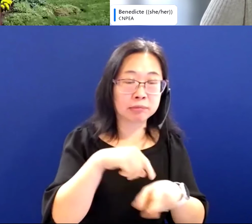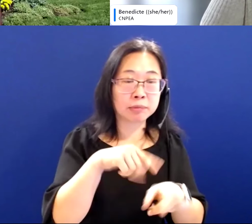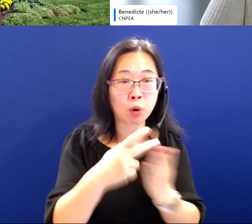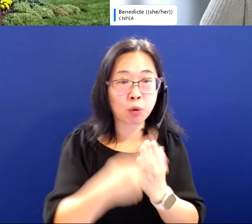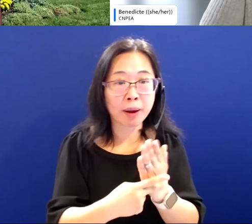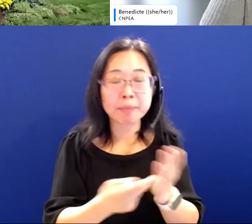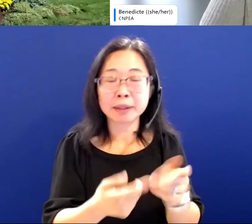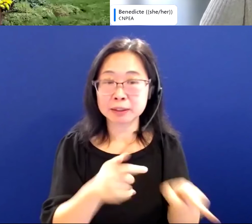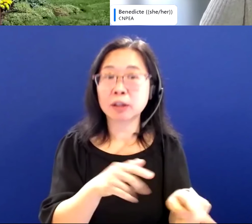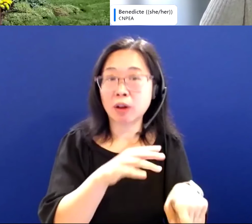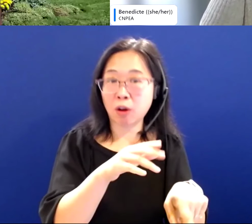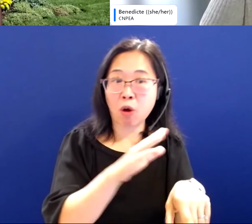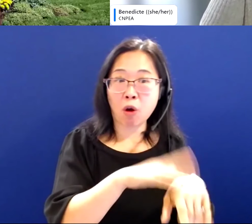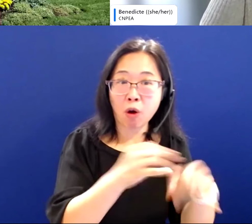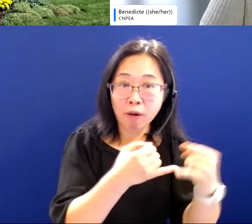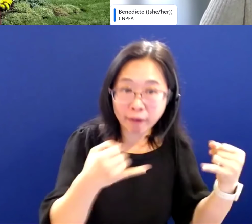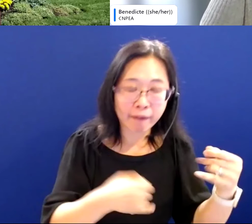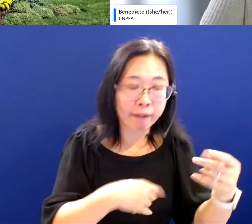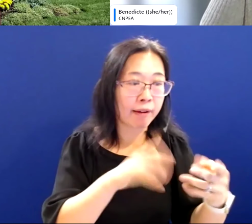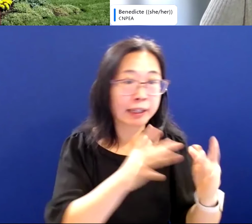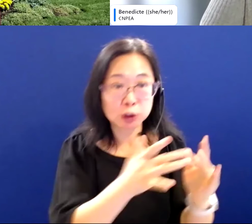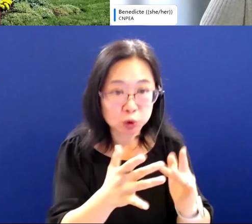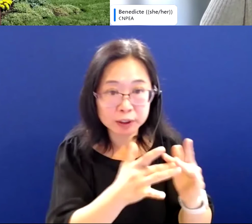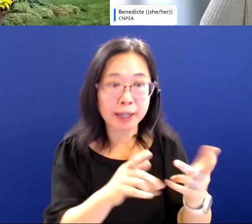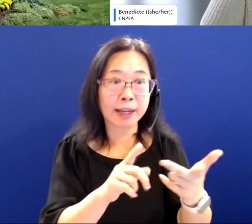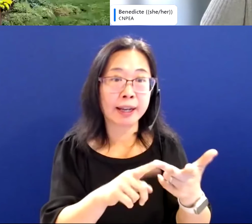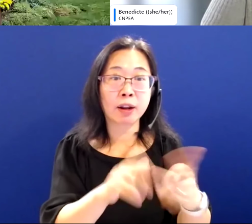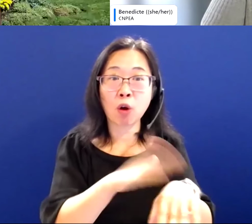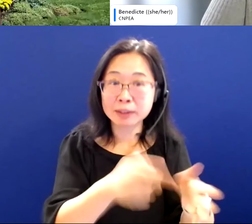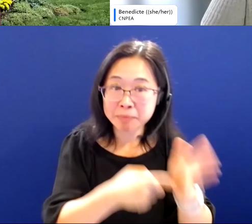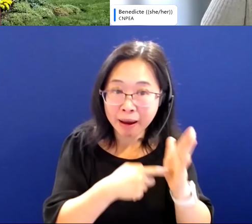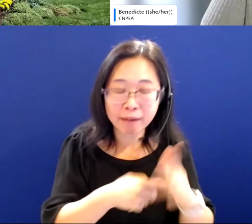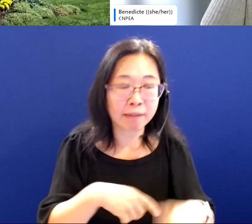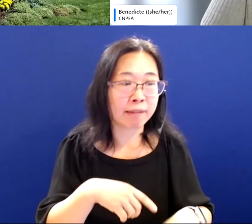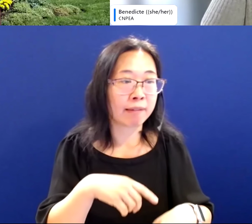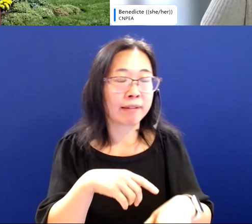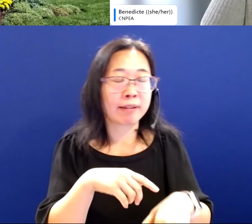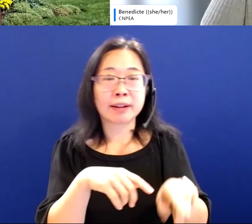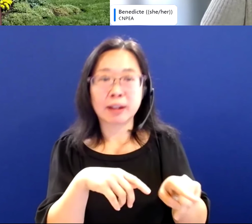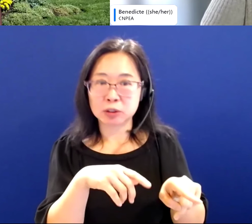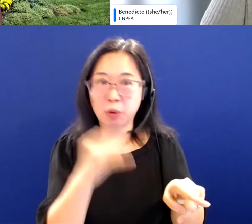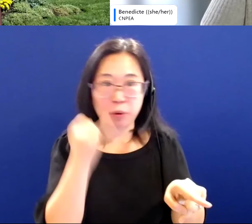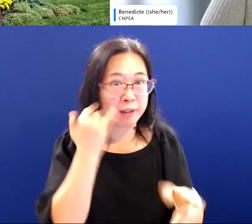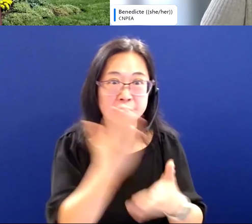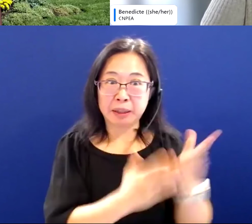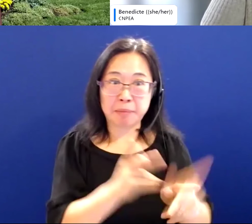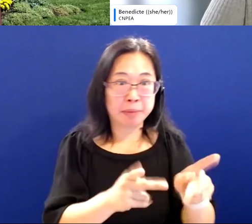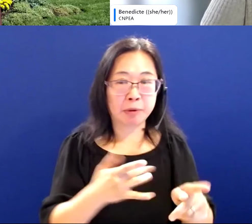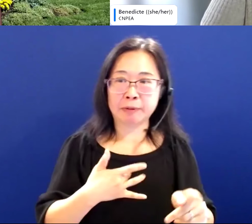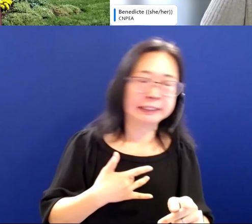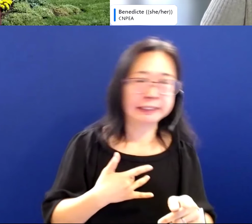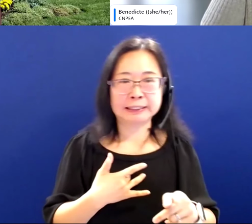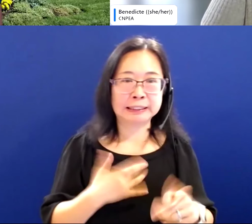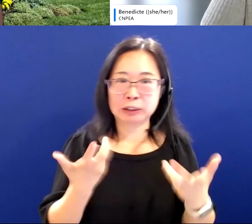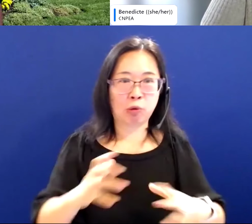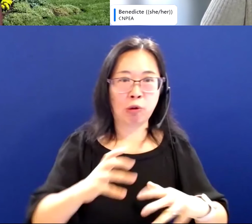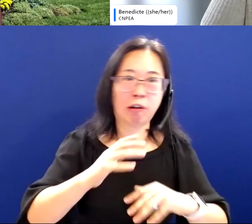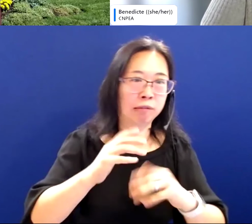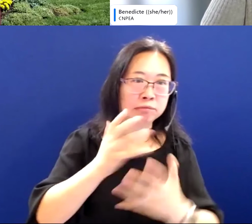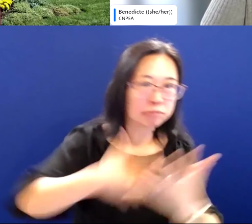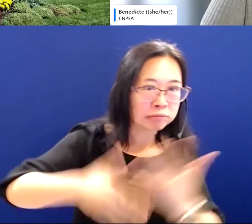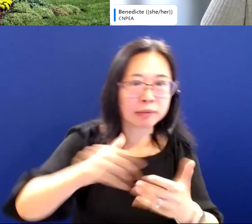on demand, where if you're not comfortable with interacting with other people, that program lends itself well. And perhaps as a result